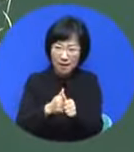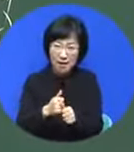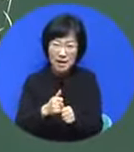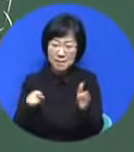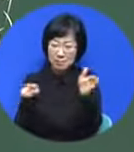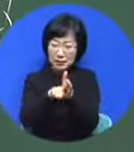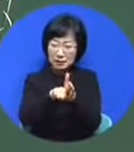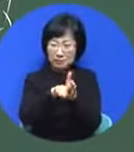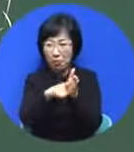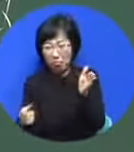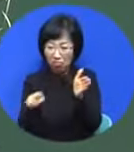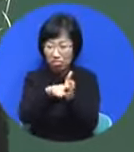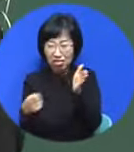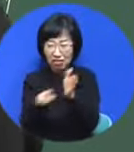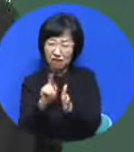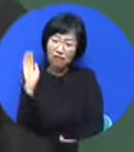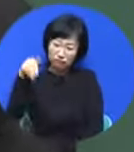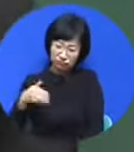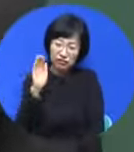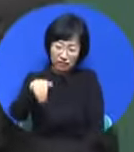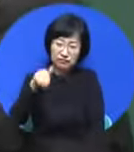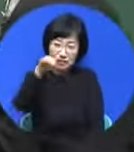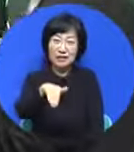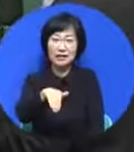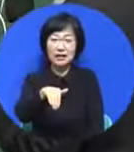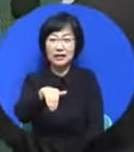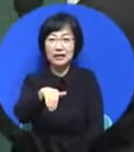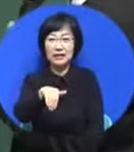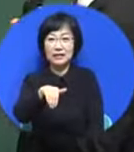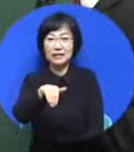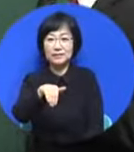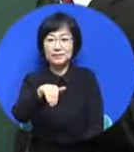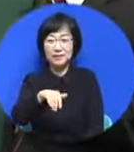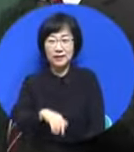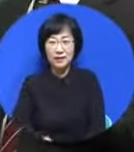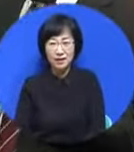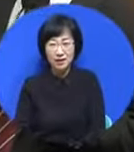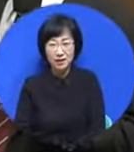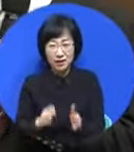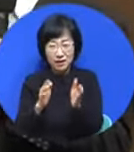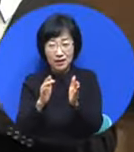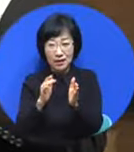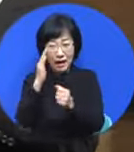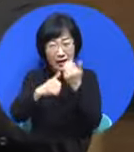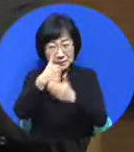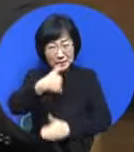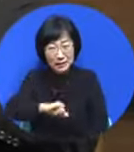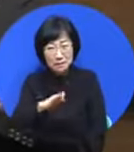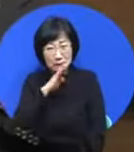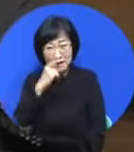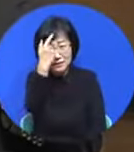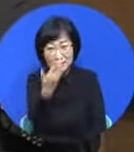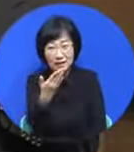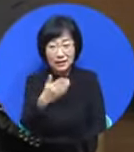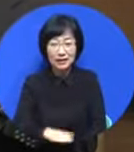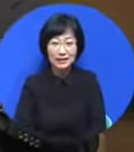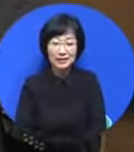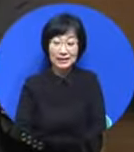You'll be like that, going back and forth, seeking your own benefit. Is that a real believer?